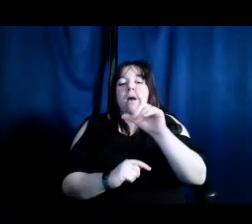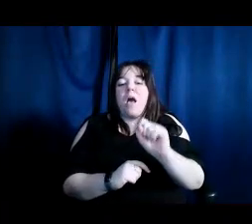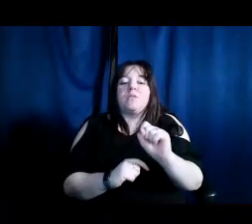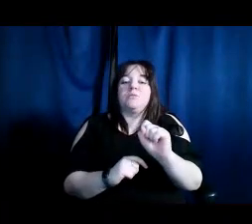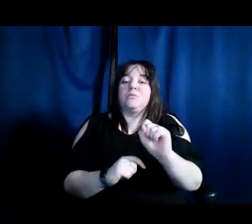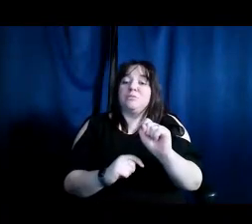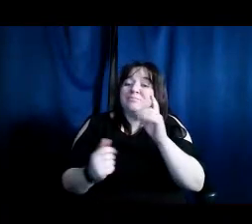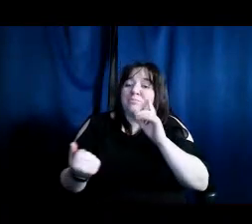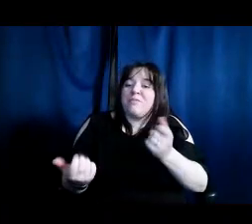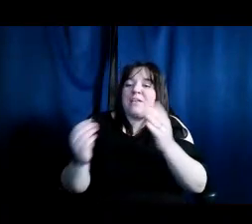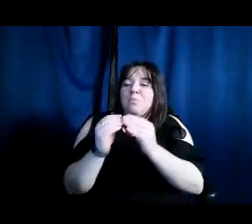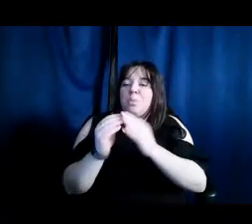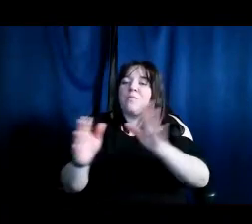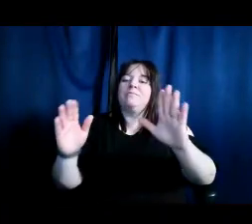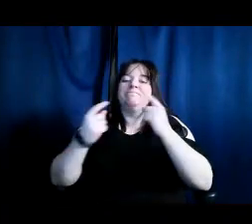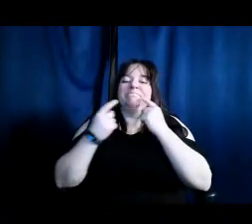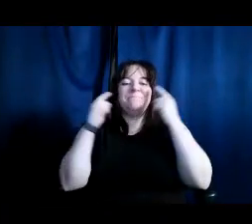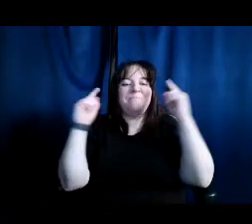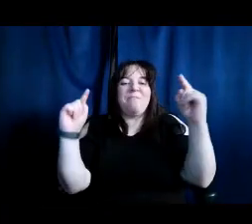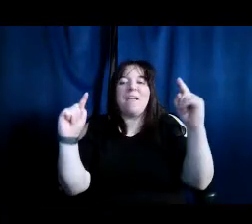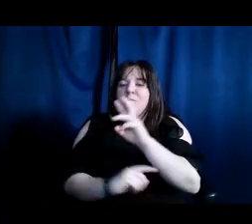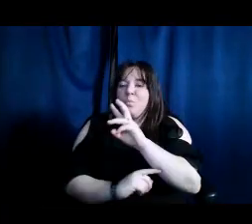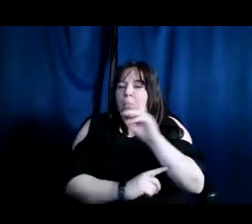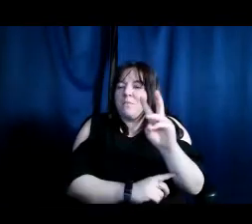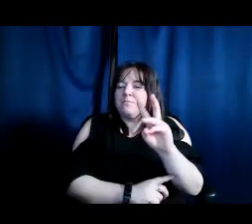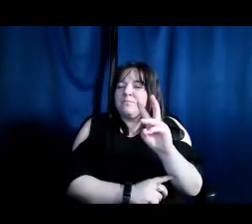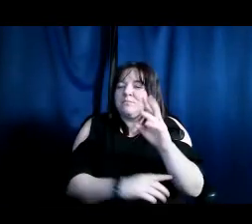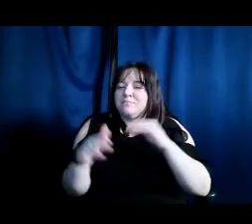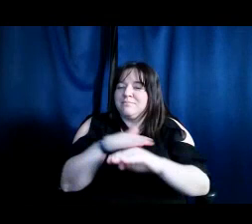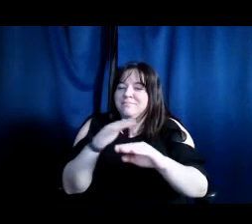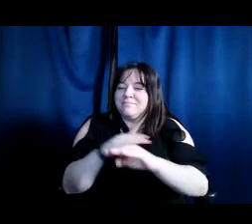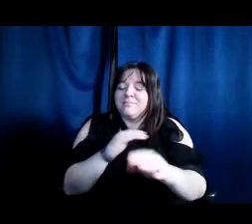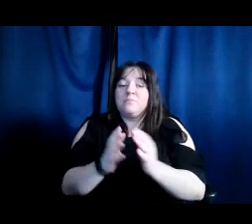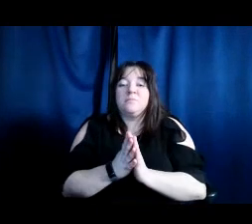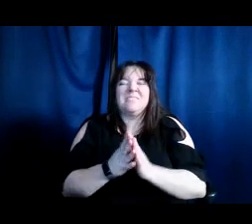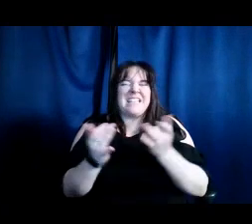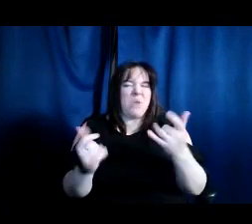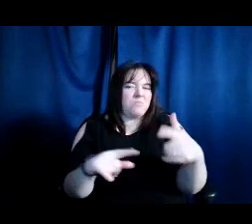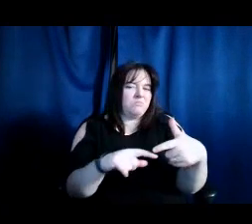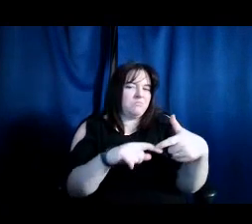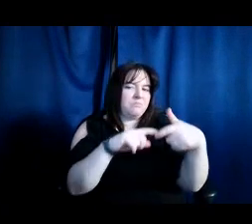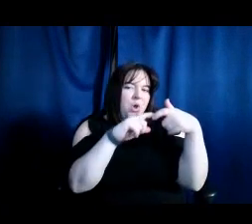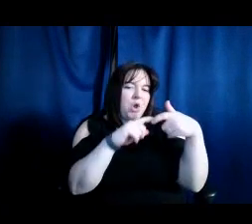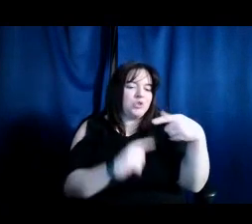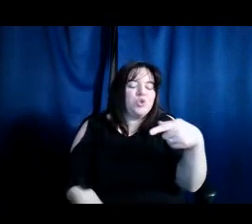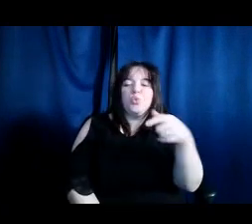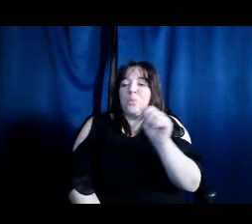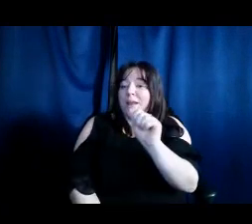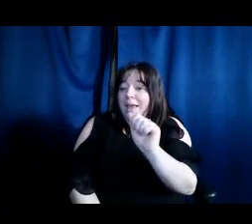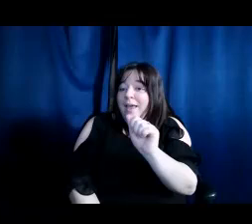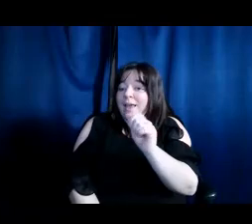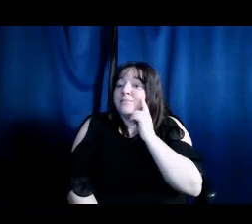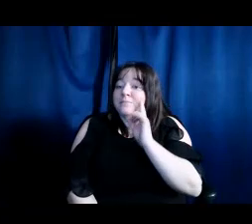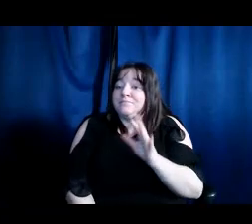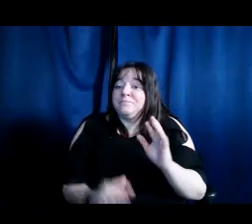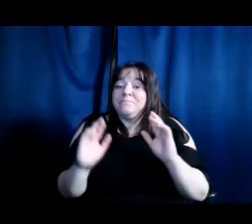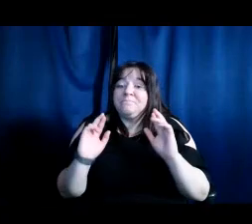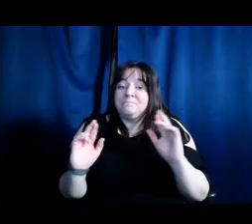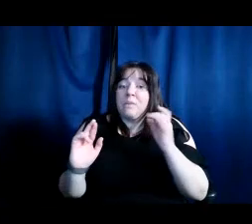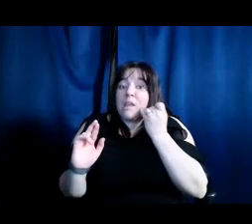Okay, Shelly, before we move on, let's stop for some questions from the audience. If you'd like to ask a question, please enter it in the